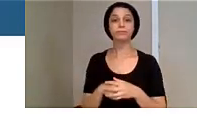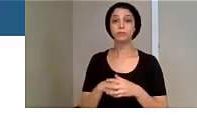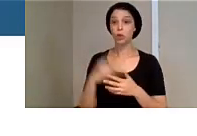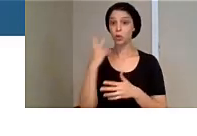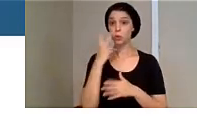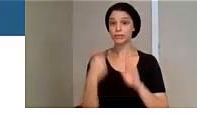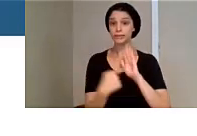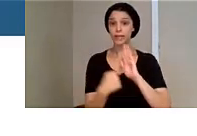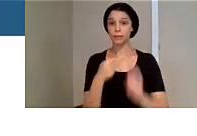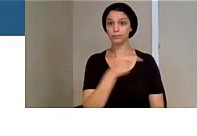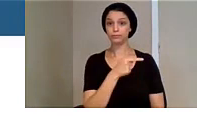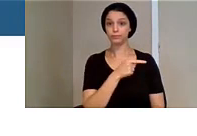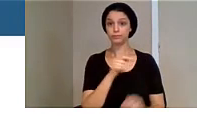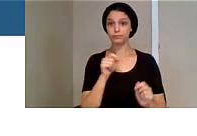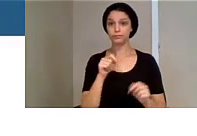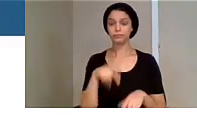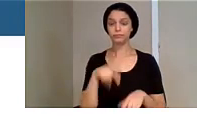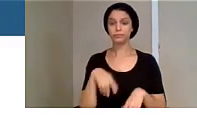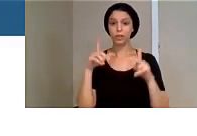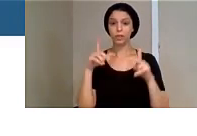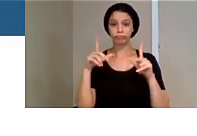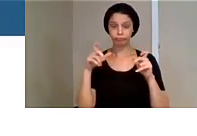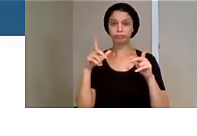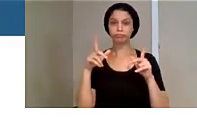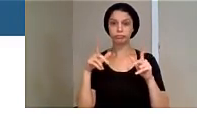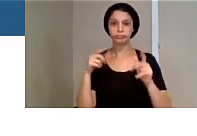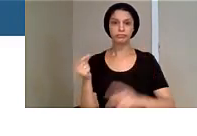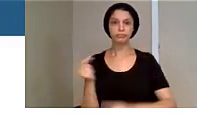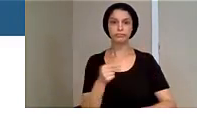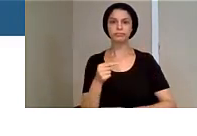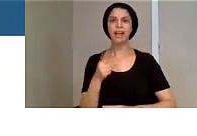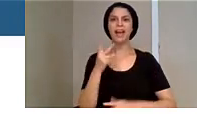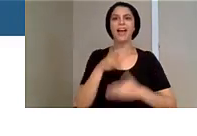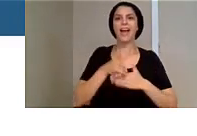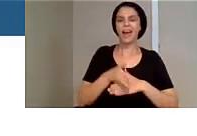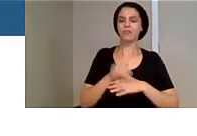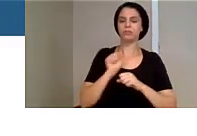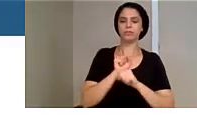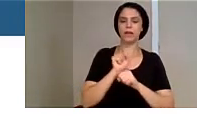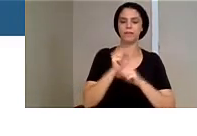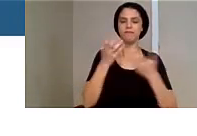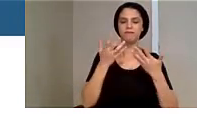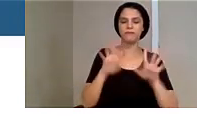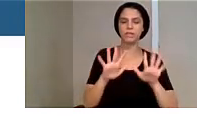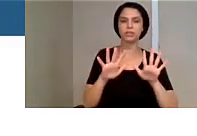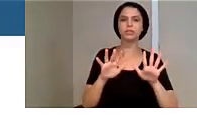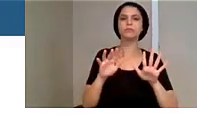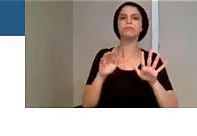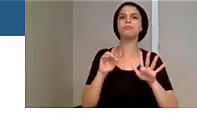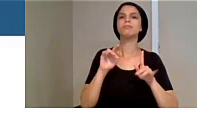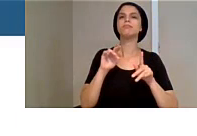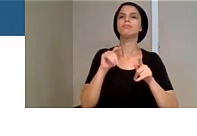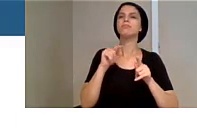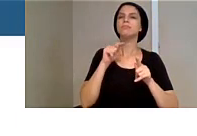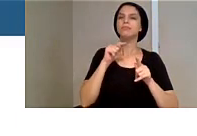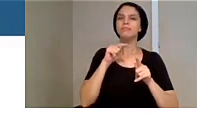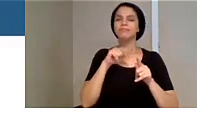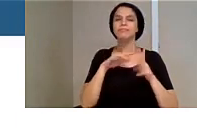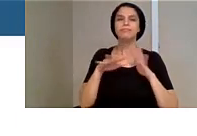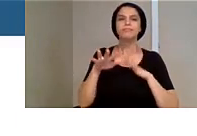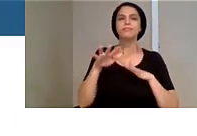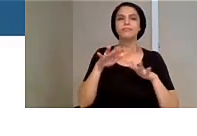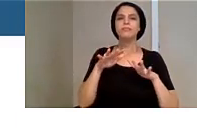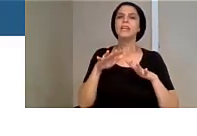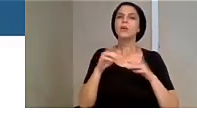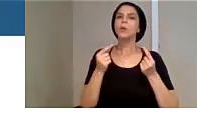here, I can see that after I've clicked on the assignment, my first step here seems a little counterintuitive, but